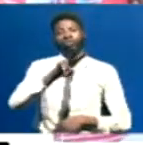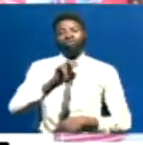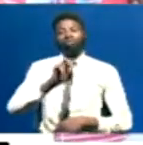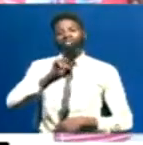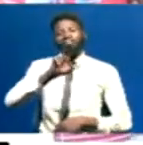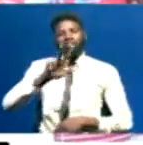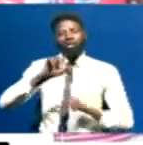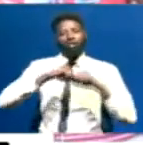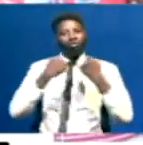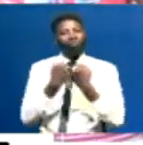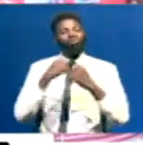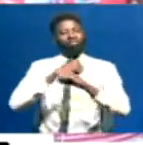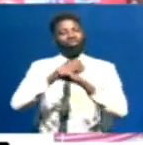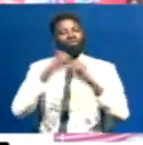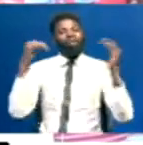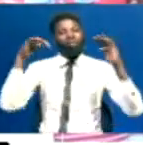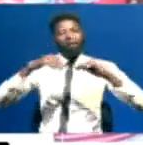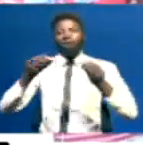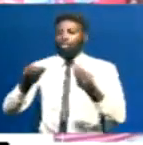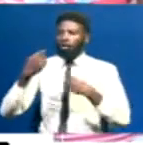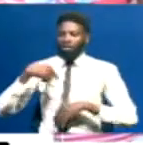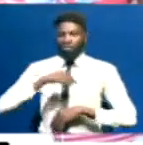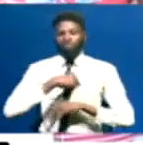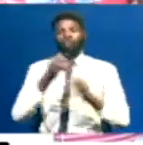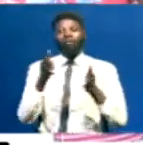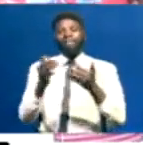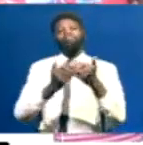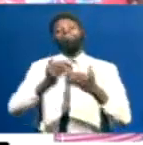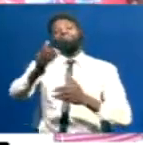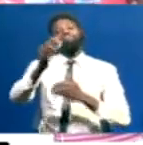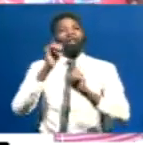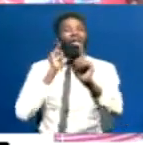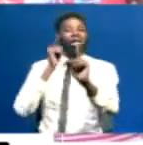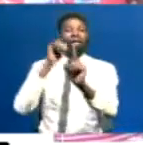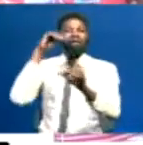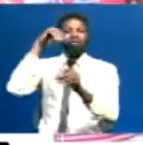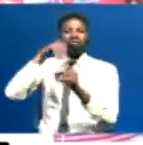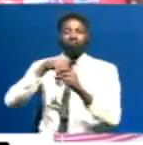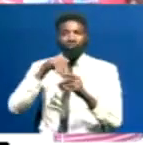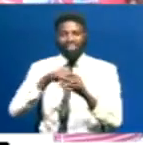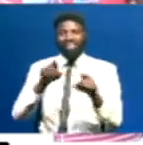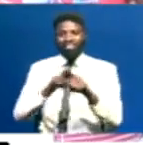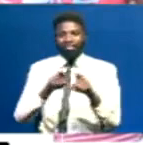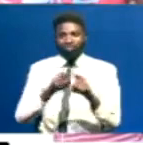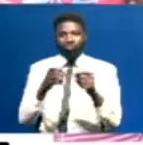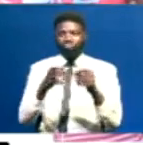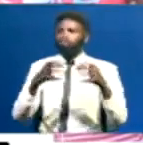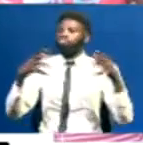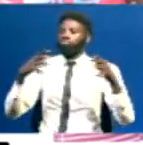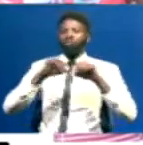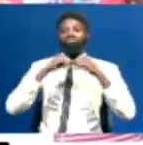Conference will provide us with a way forward towards inclusion and expansion of social